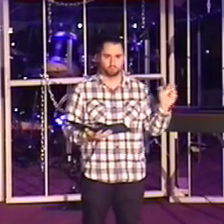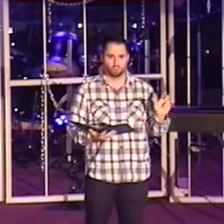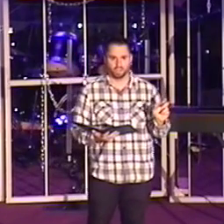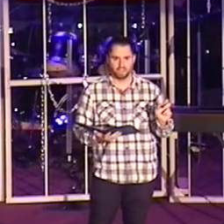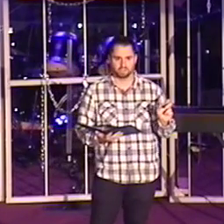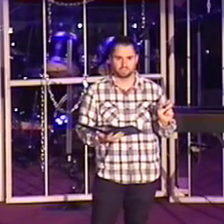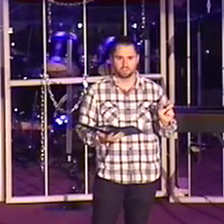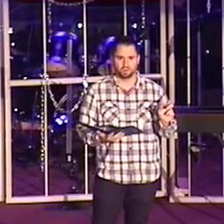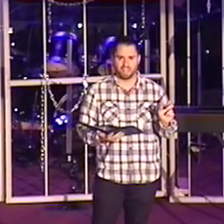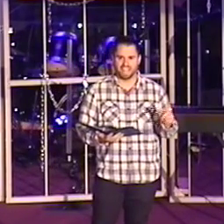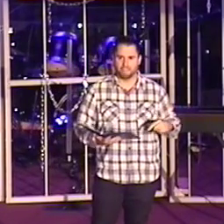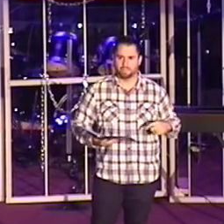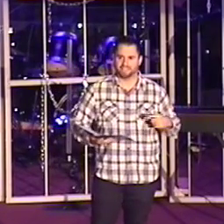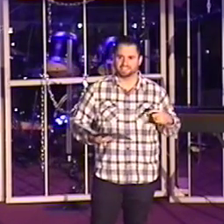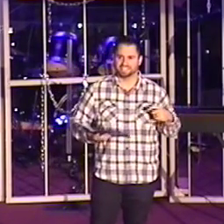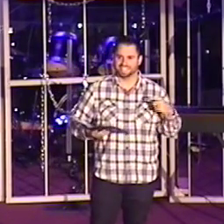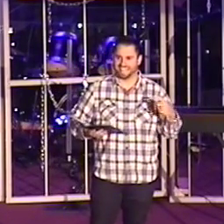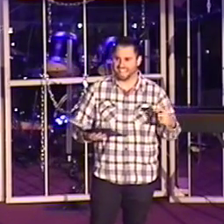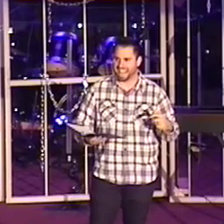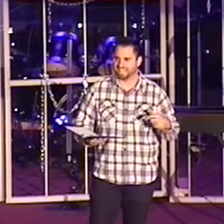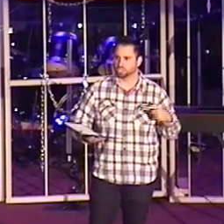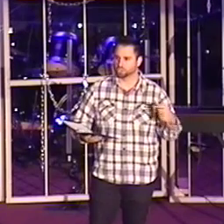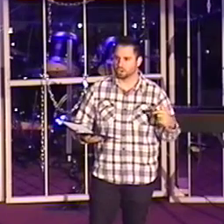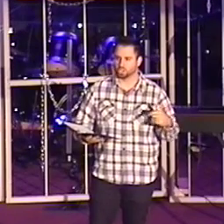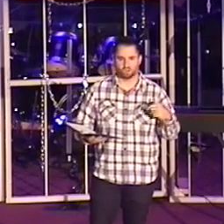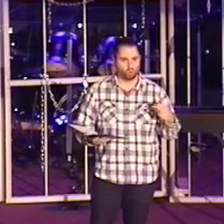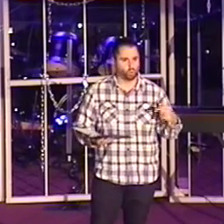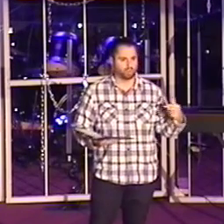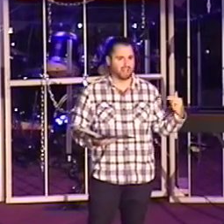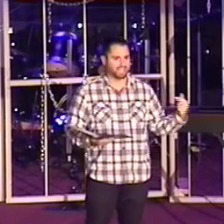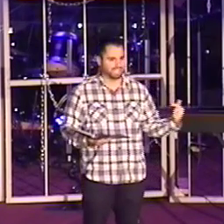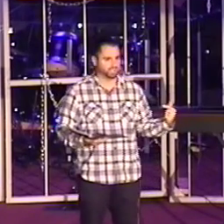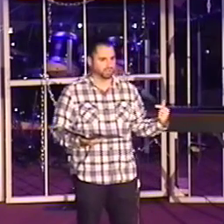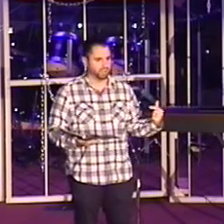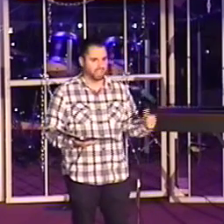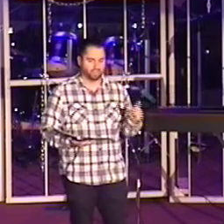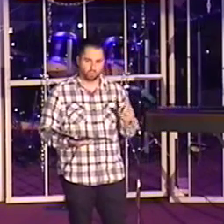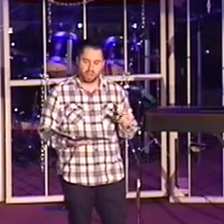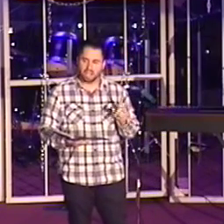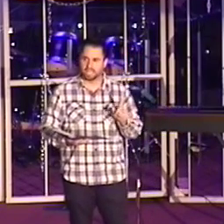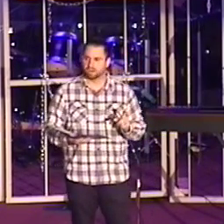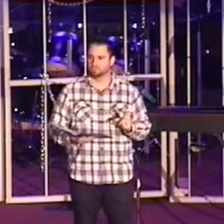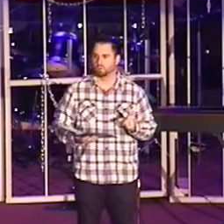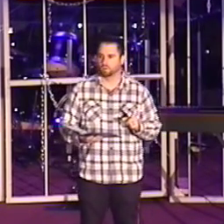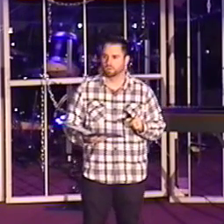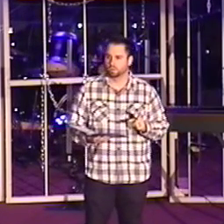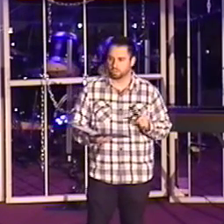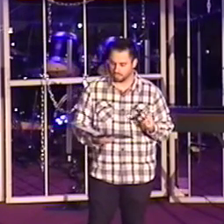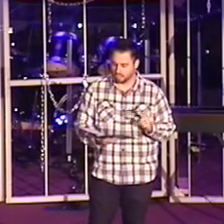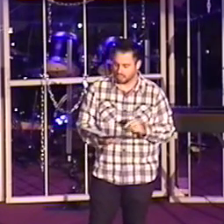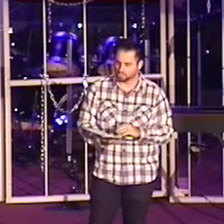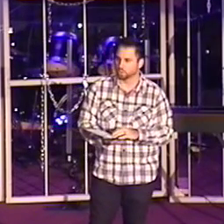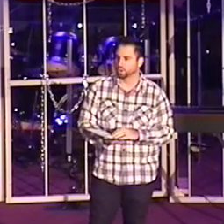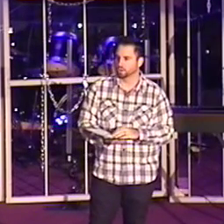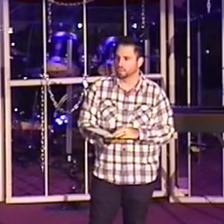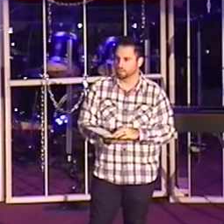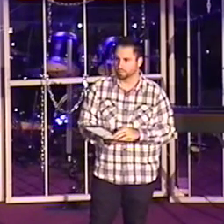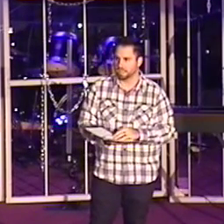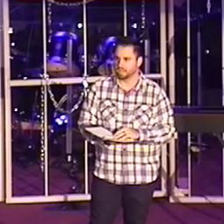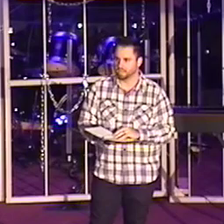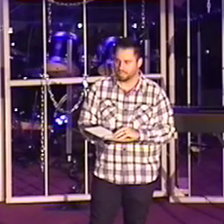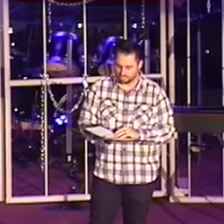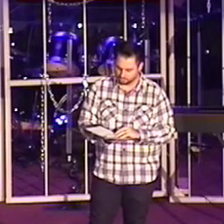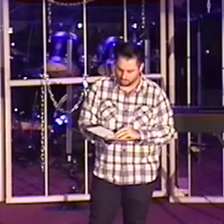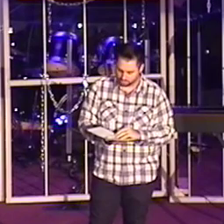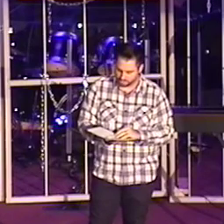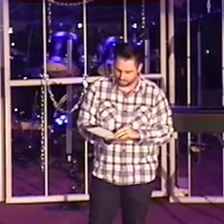who employ us, right? It makes decay and destruction a whole lot easier. And if we're not careful, we can cause hurt and